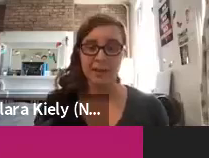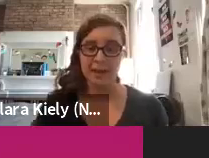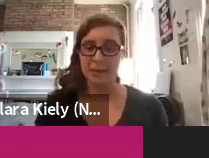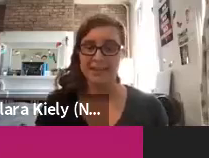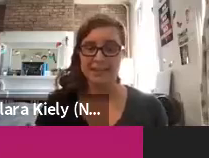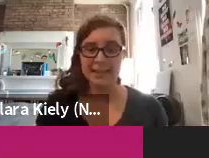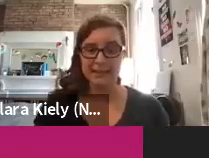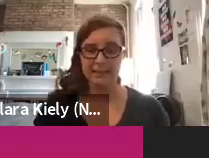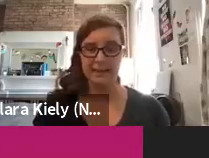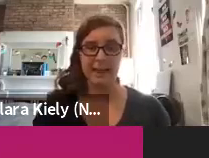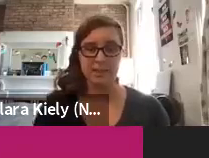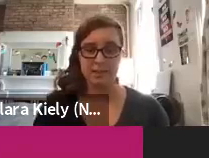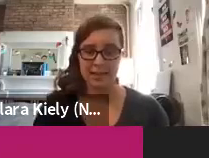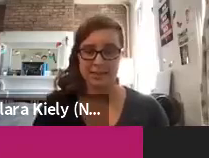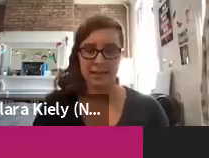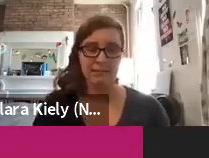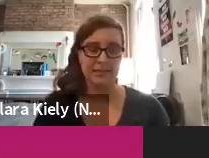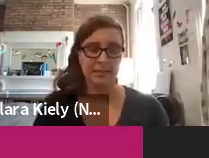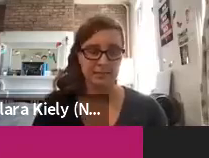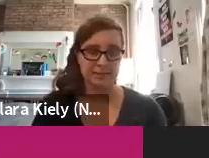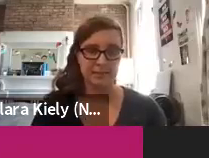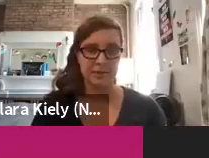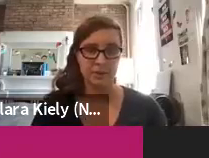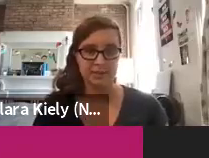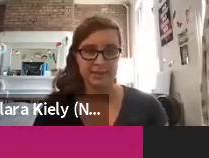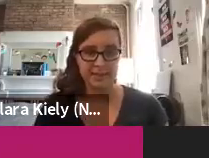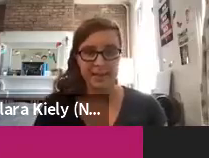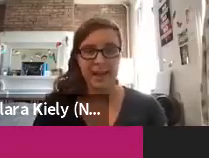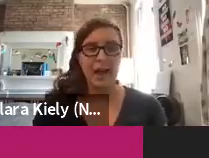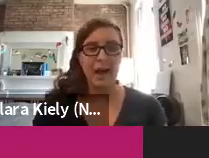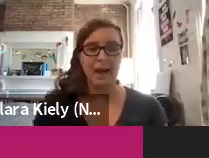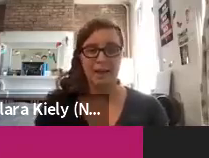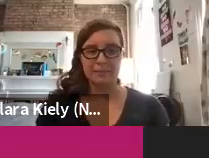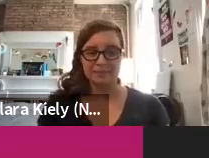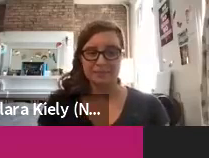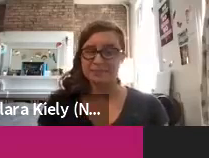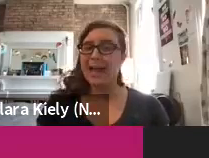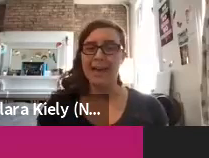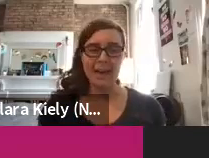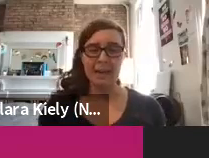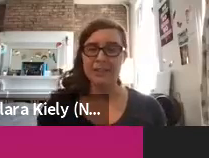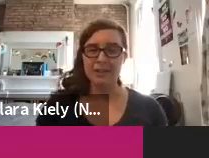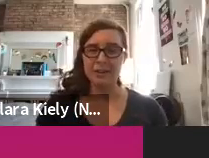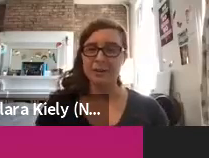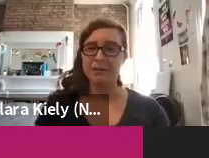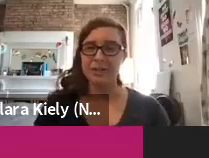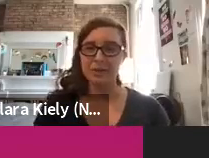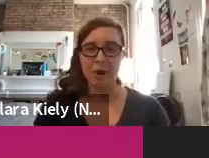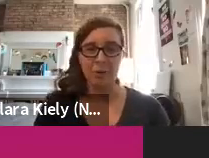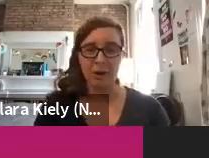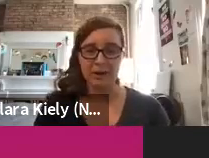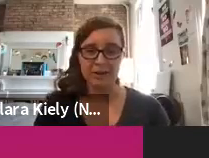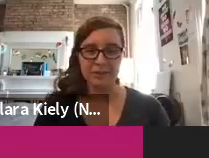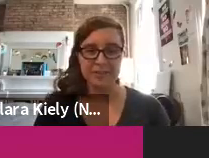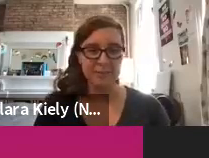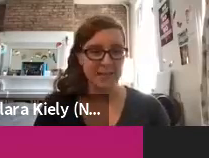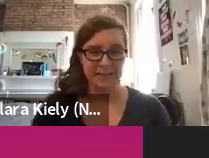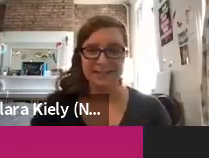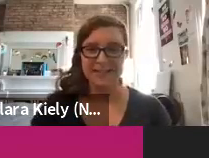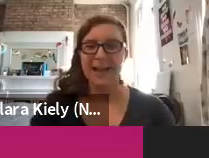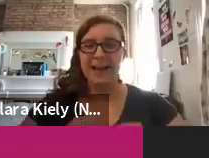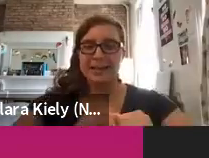to NAMI-NYC, the National Alliance on Mental Illness of New York City. And then I'm going to turn it over to our